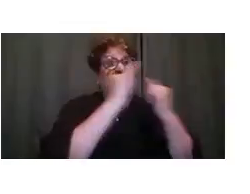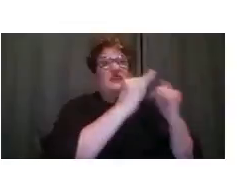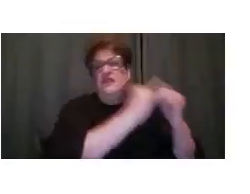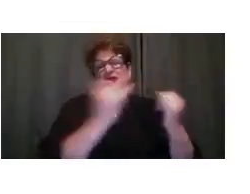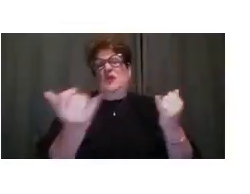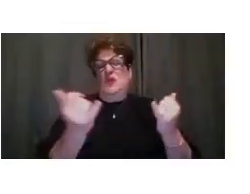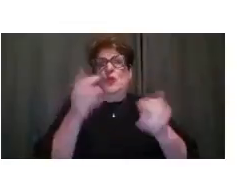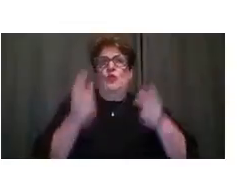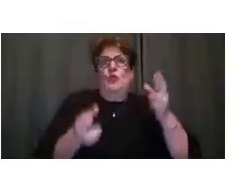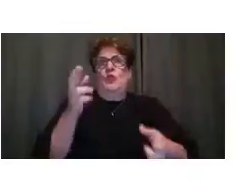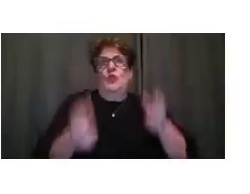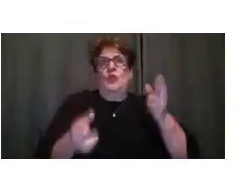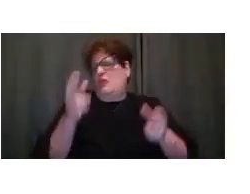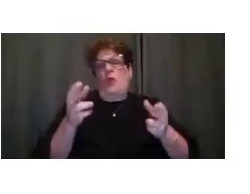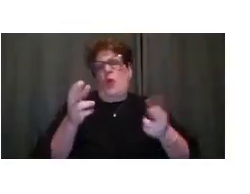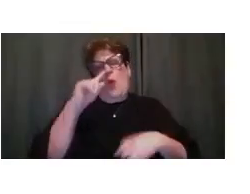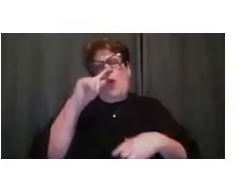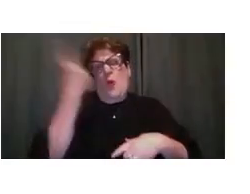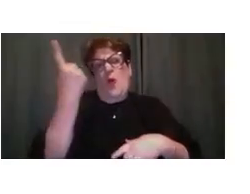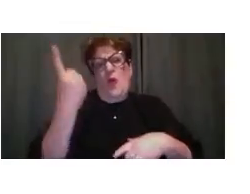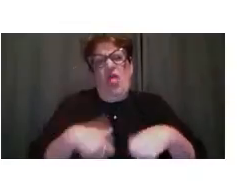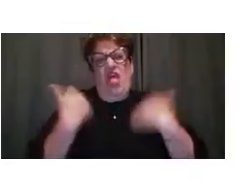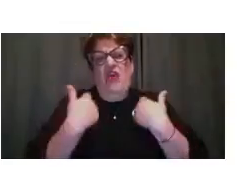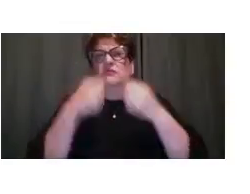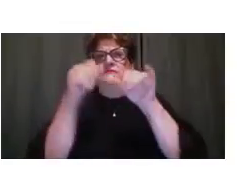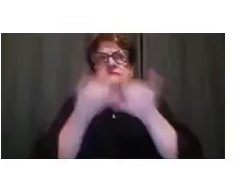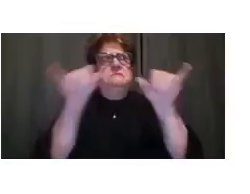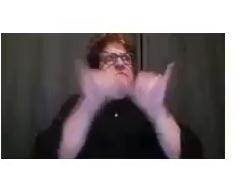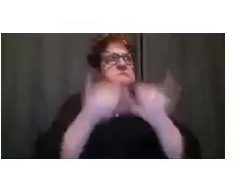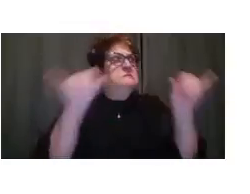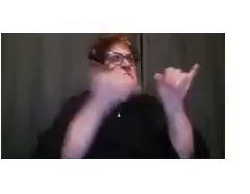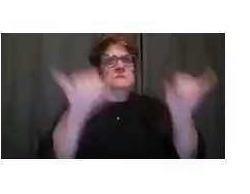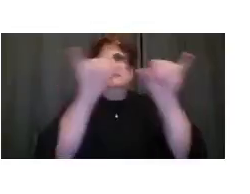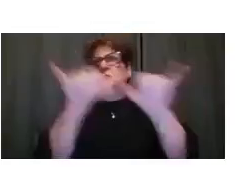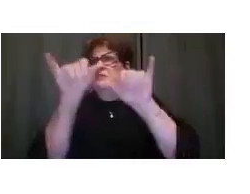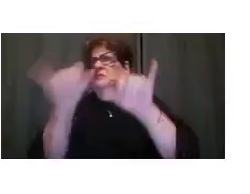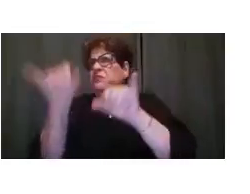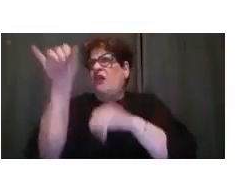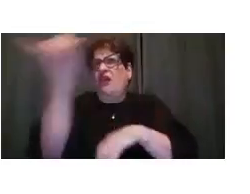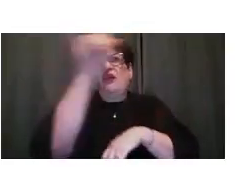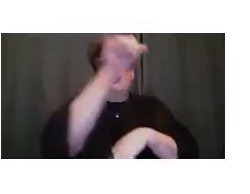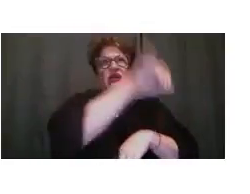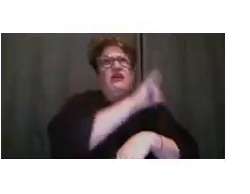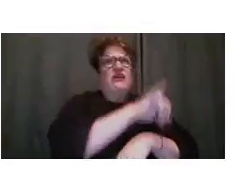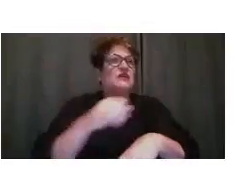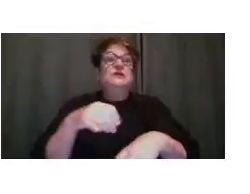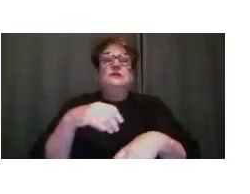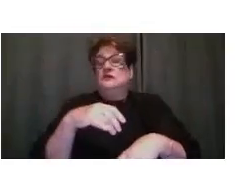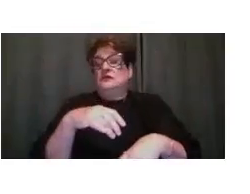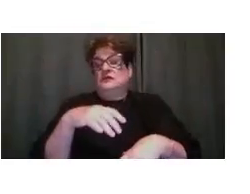pretty boring and pretty dull.